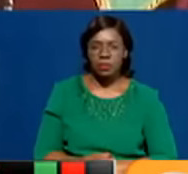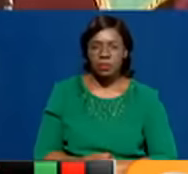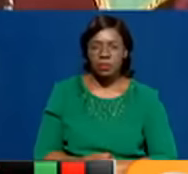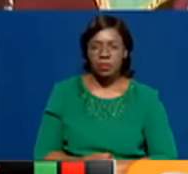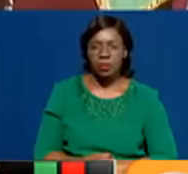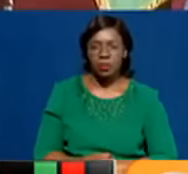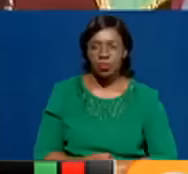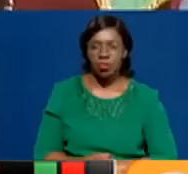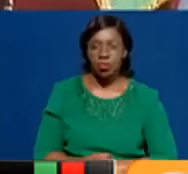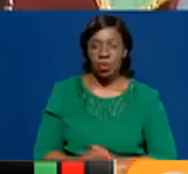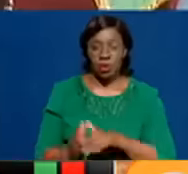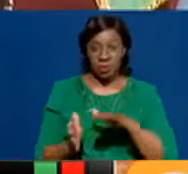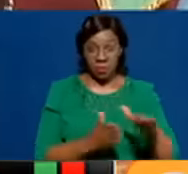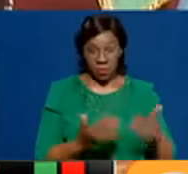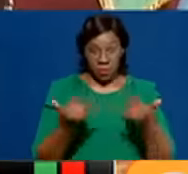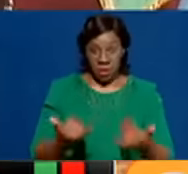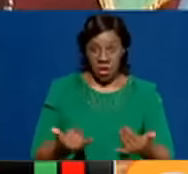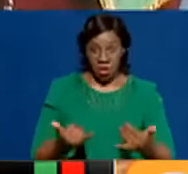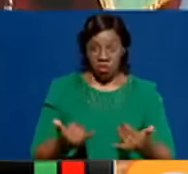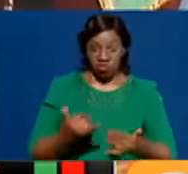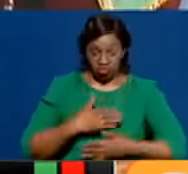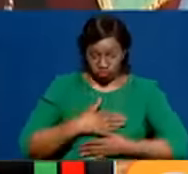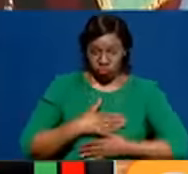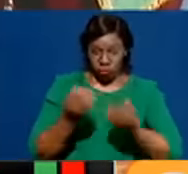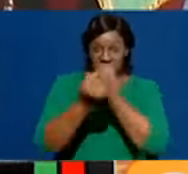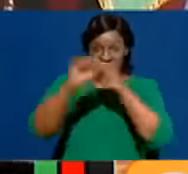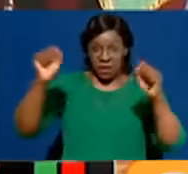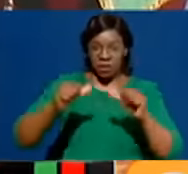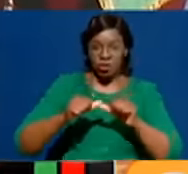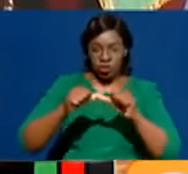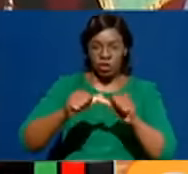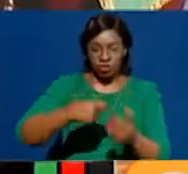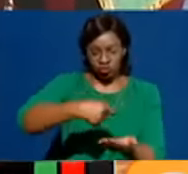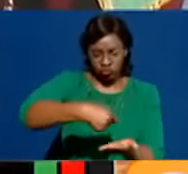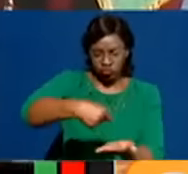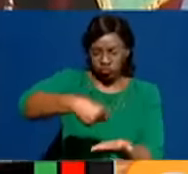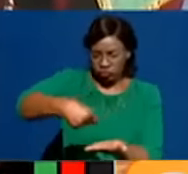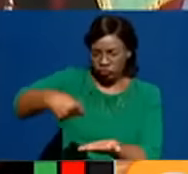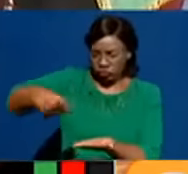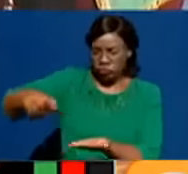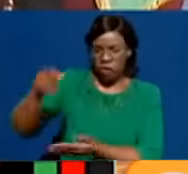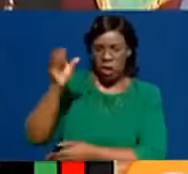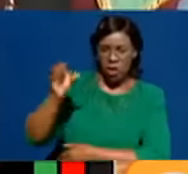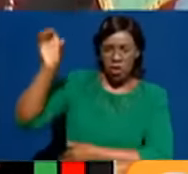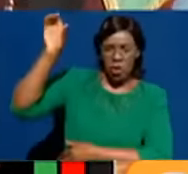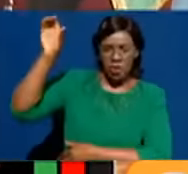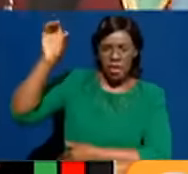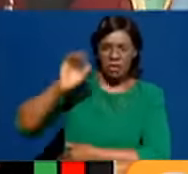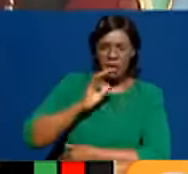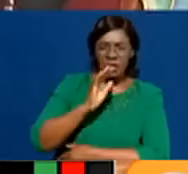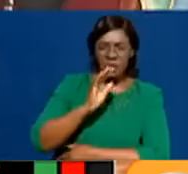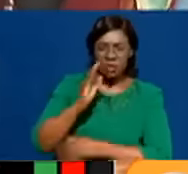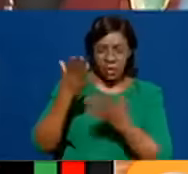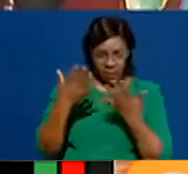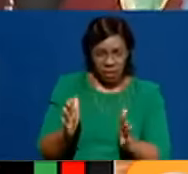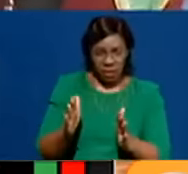Na kwa sasa mheshimiwa rais anatia sahihi kiapo cha utekelezaji wa majukumu ya ofisi ya rais wa jamhuri ya Kenya. Thank you very